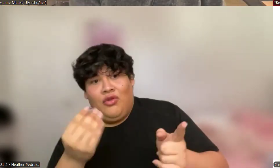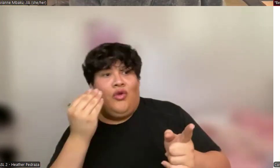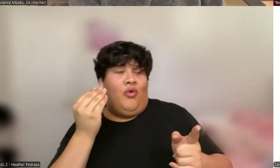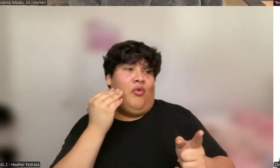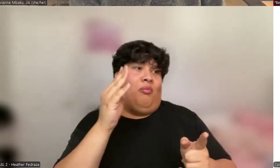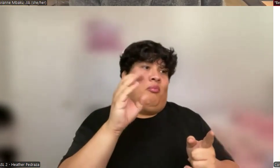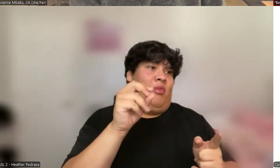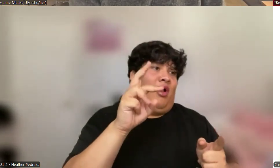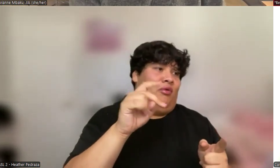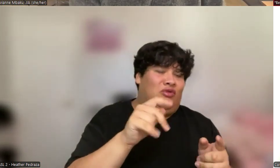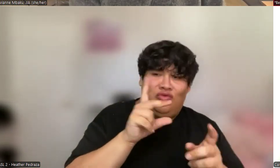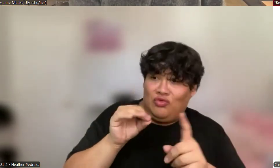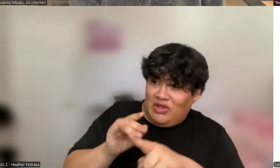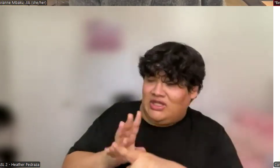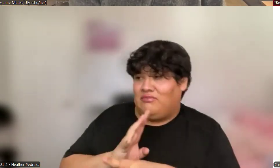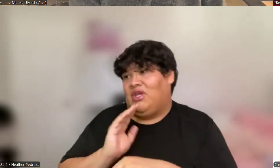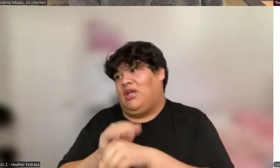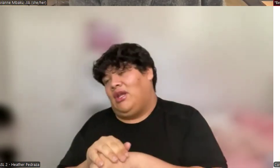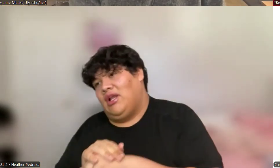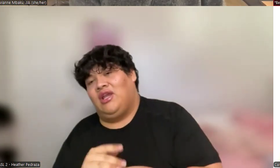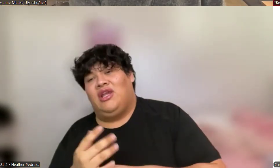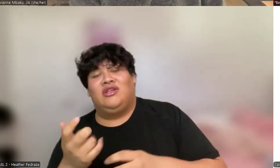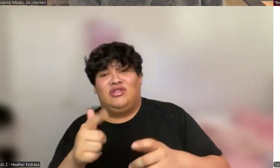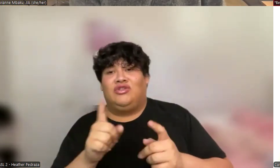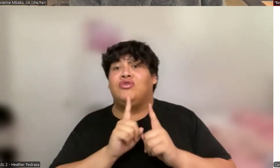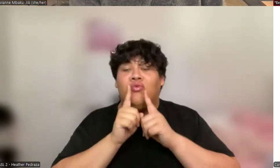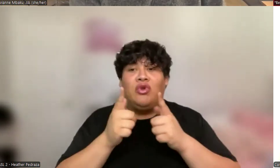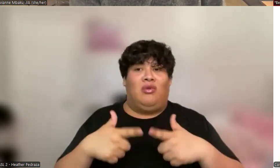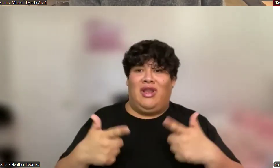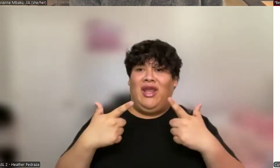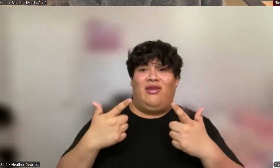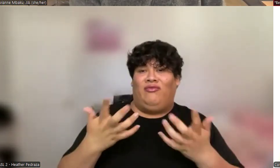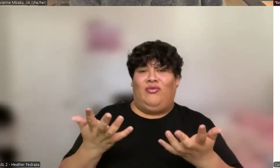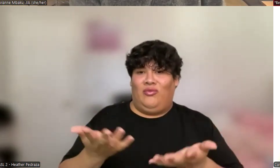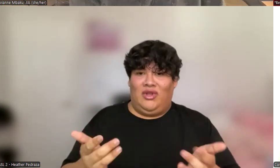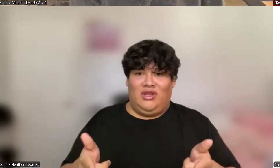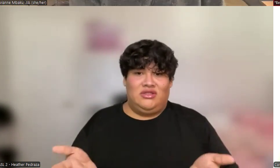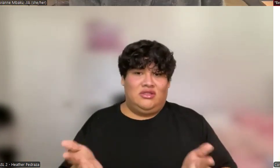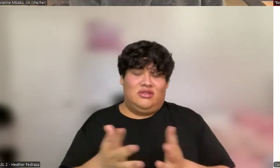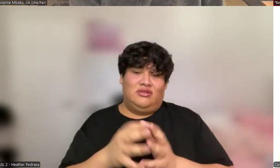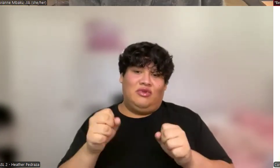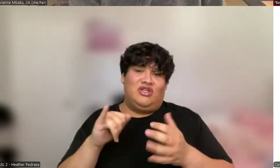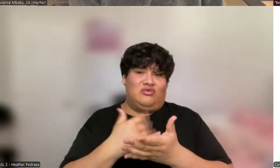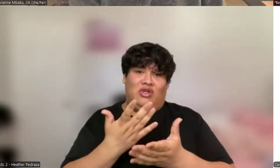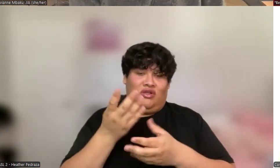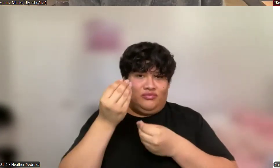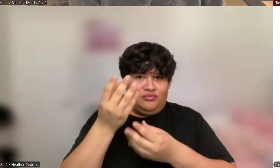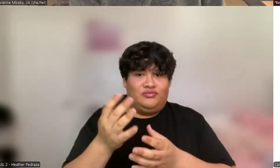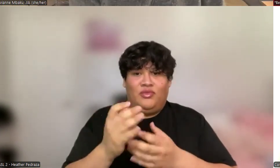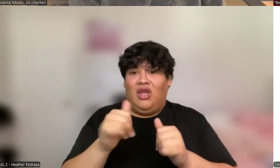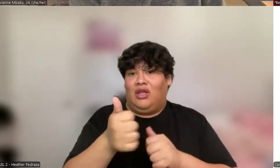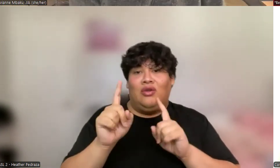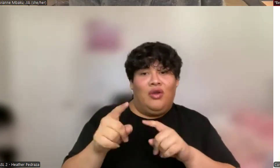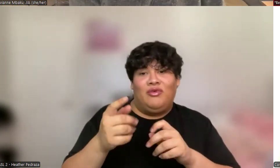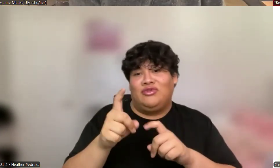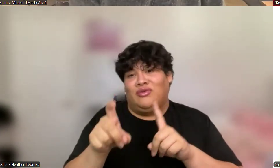speak English? And I mean, this is the reality, and I want to just share that reality. So, yeah, that's it. So comments more than questions,